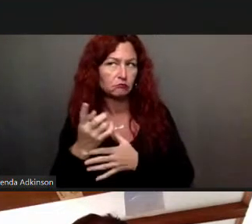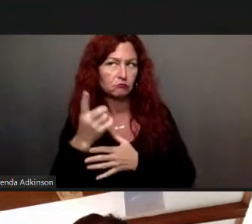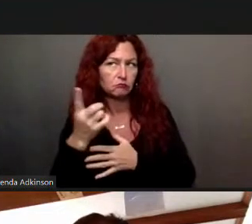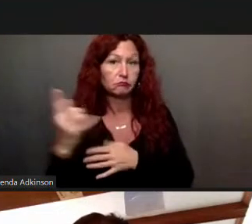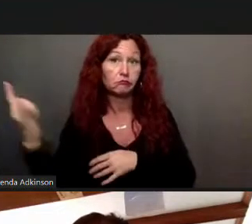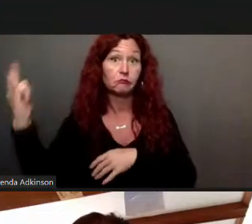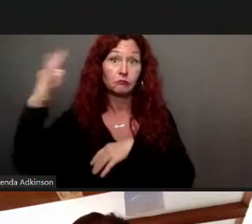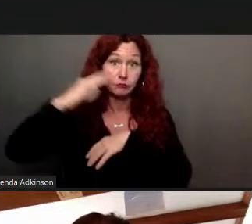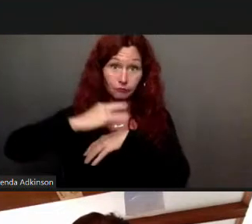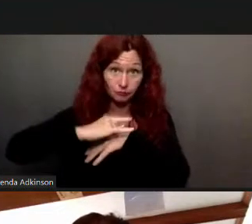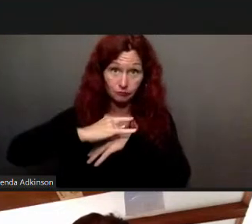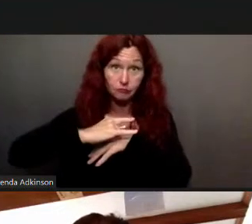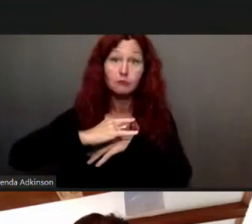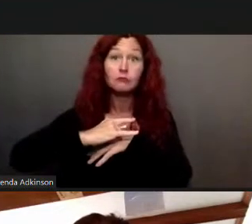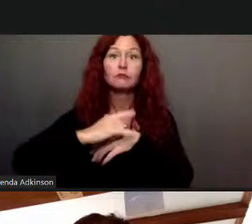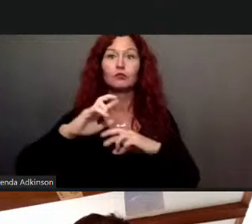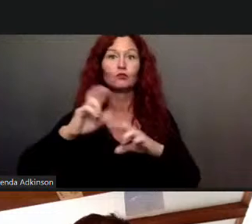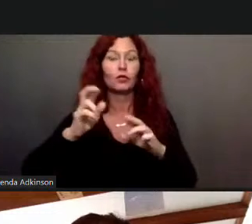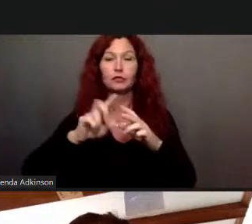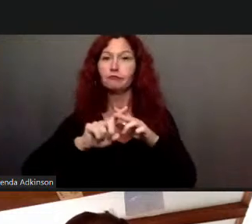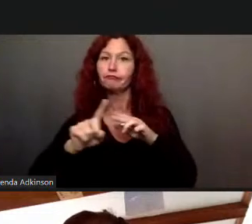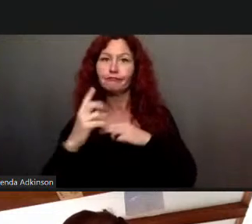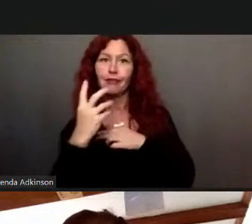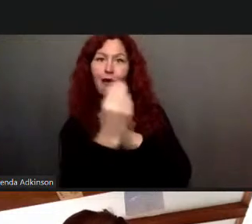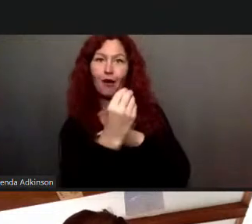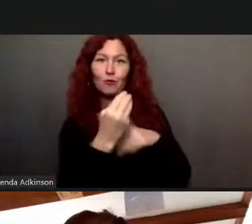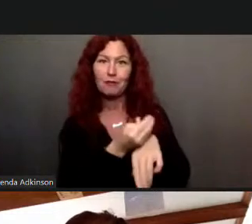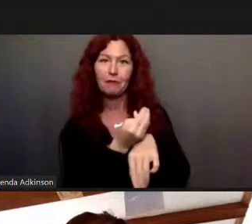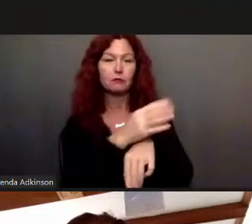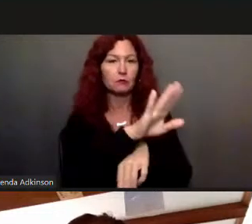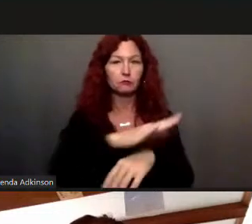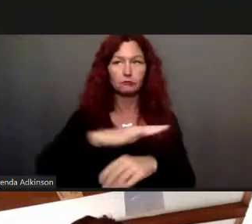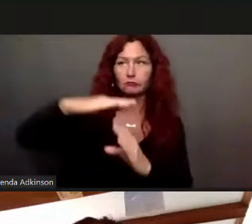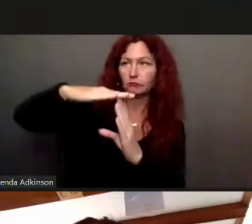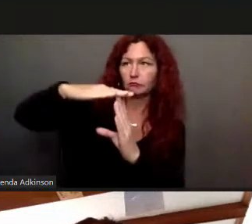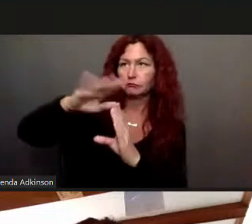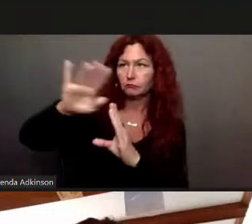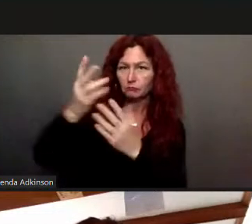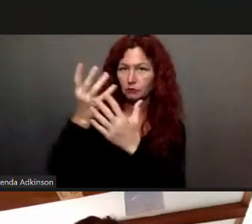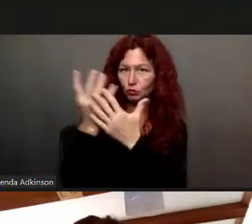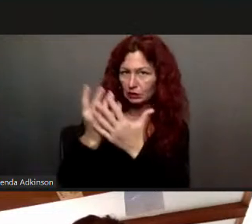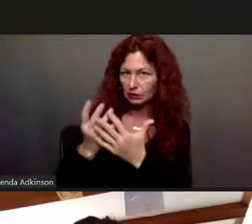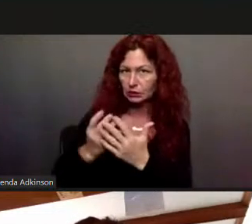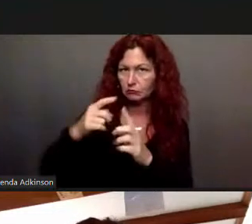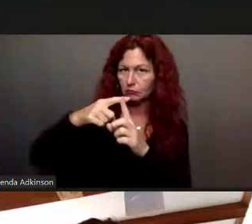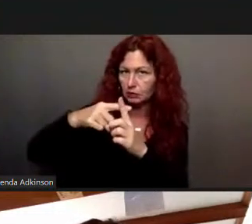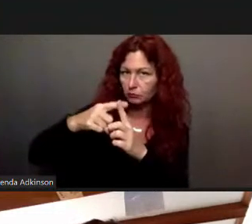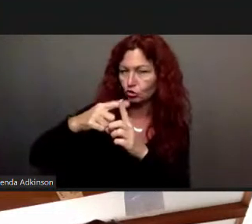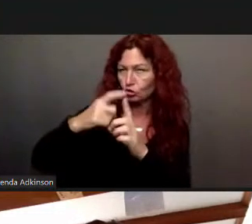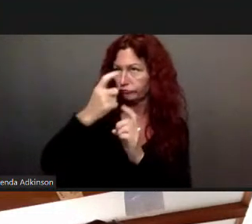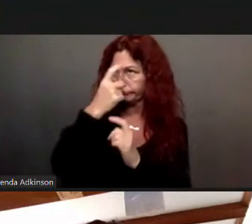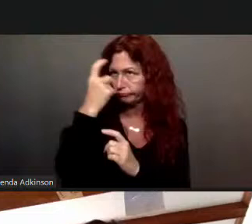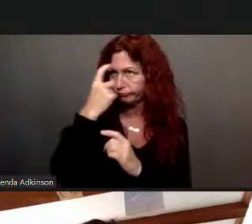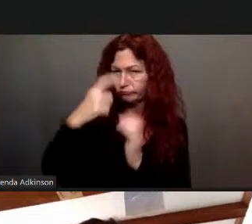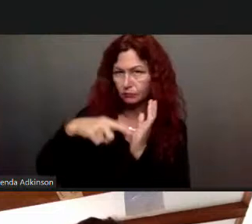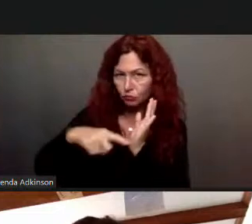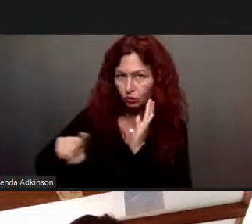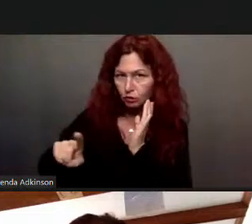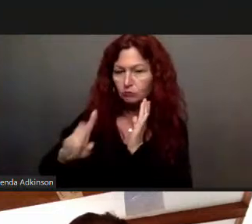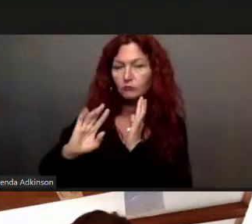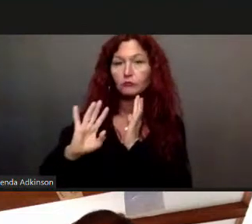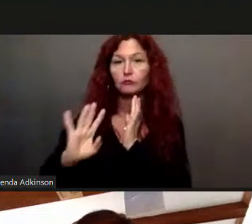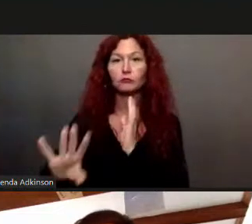governor, and does he feel it's necessary to also have those folks coming from those states that are experiencing a surge do